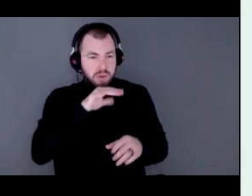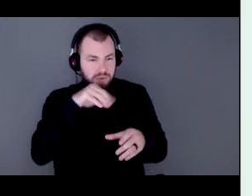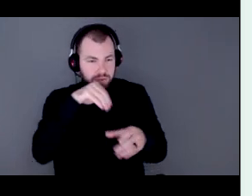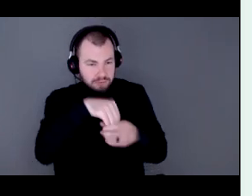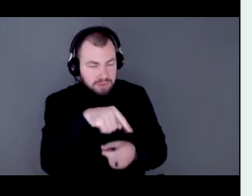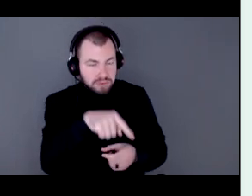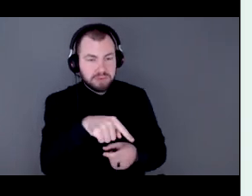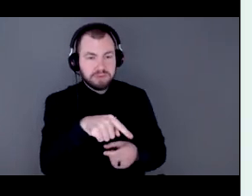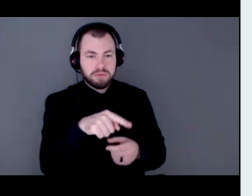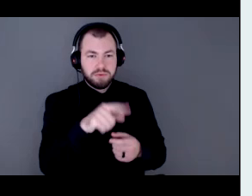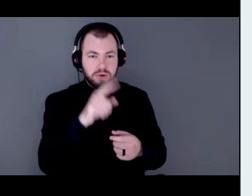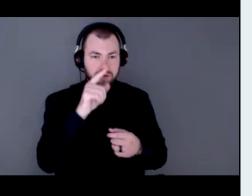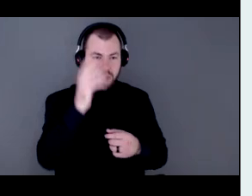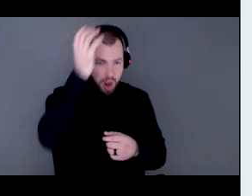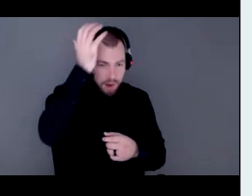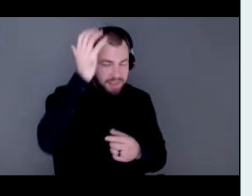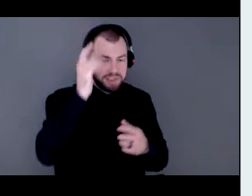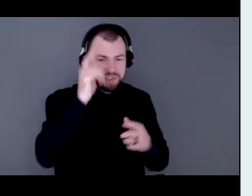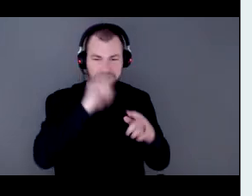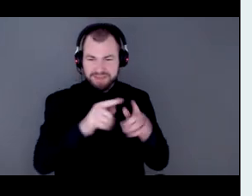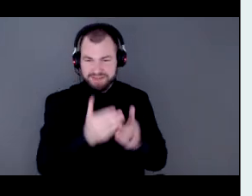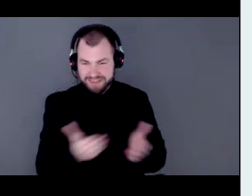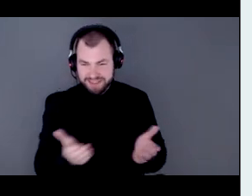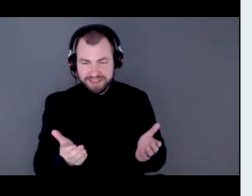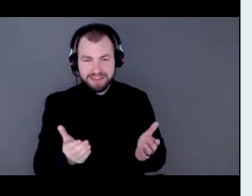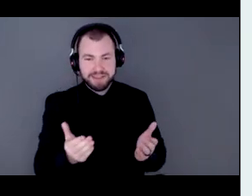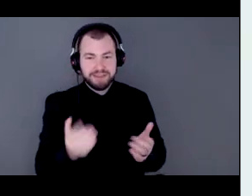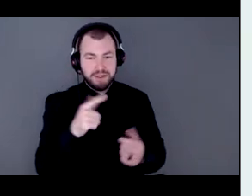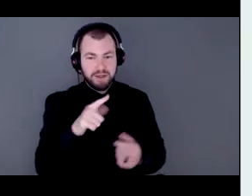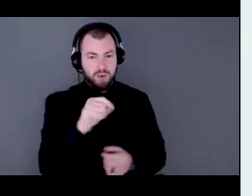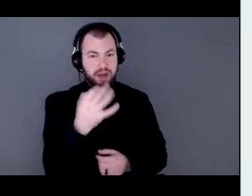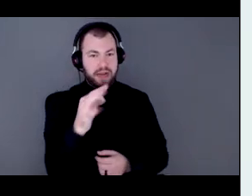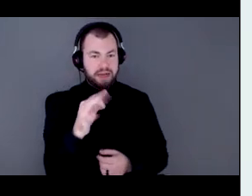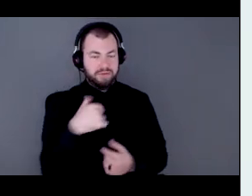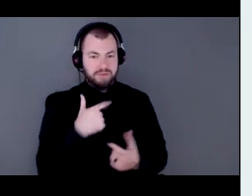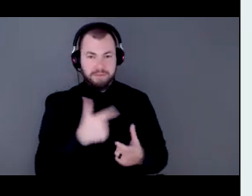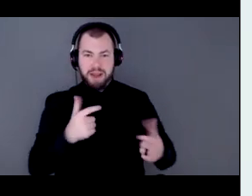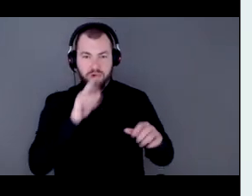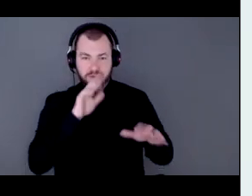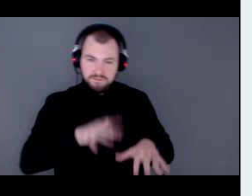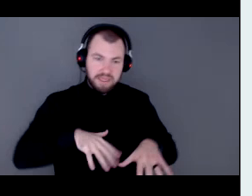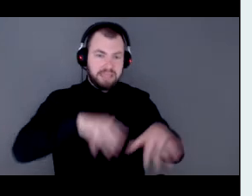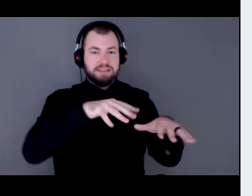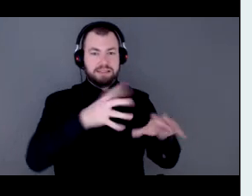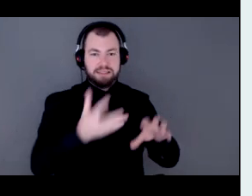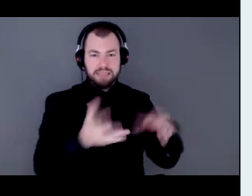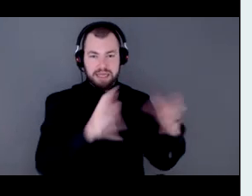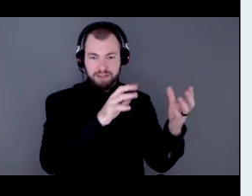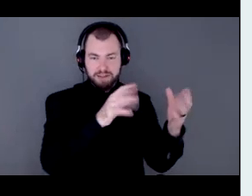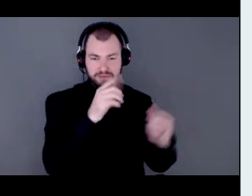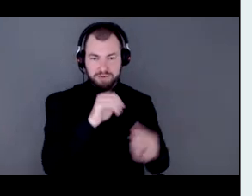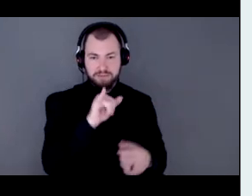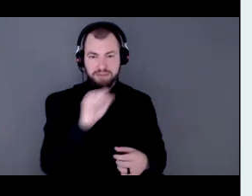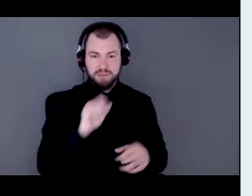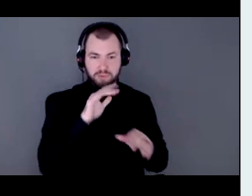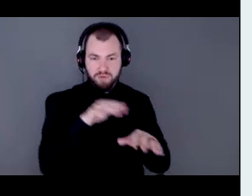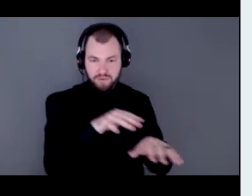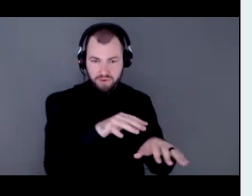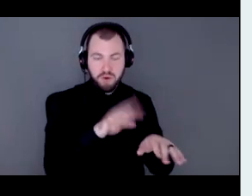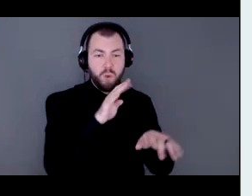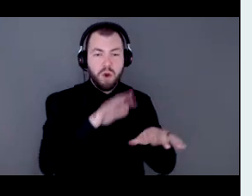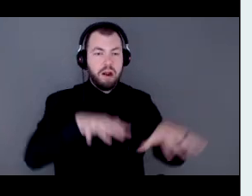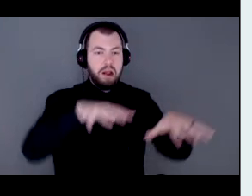really showed up in 2019. We had a major flooding disaster from the Mississippi River. And when the waters receded